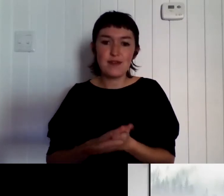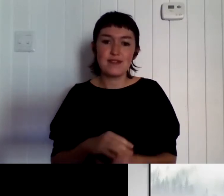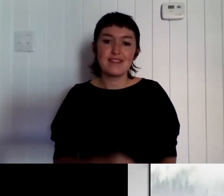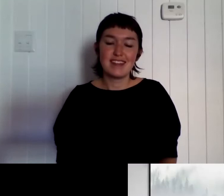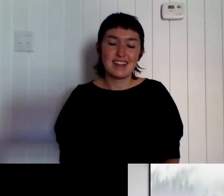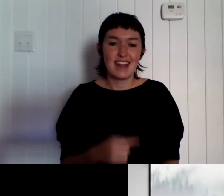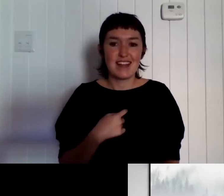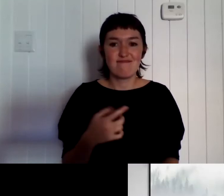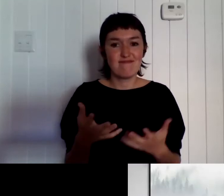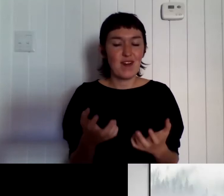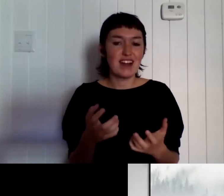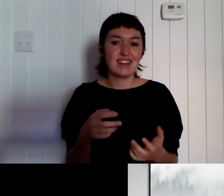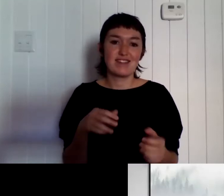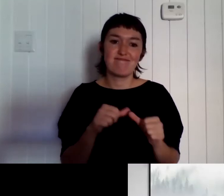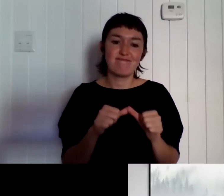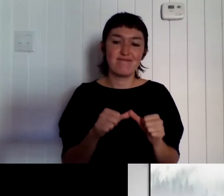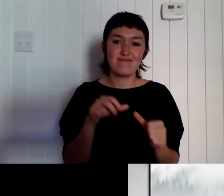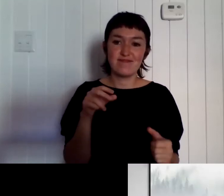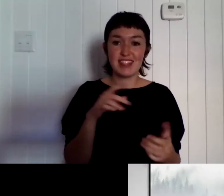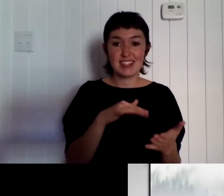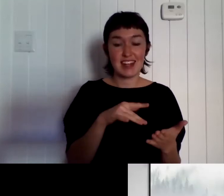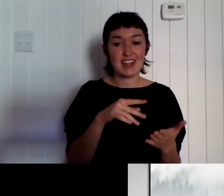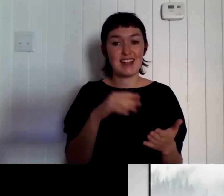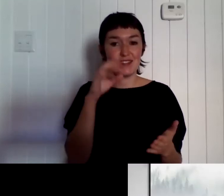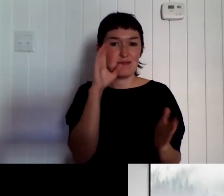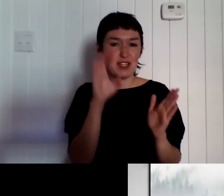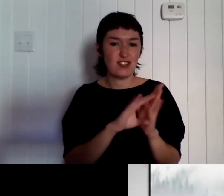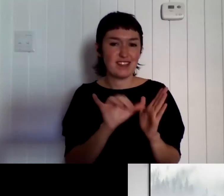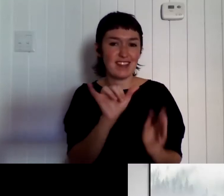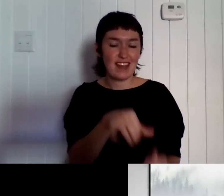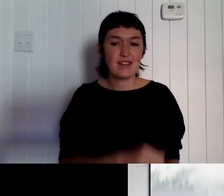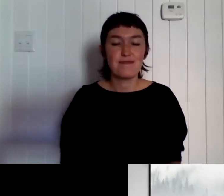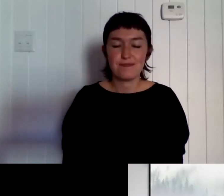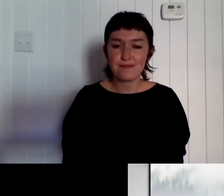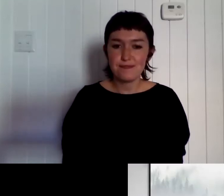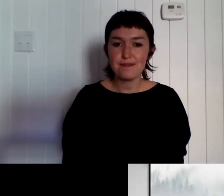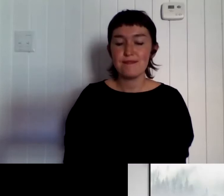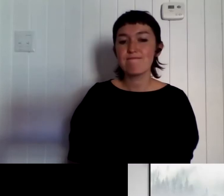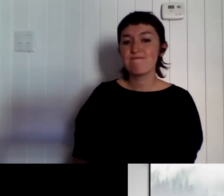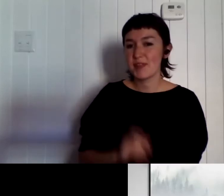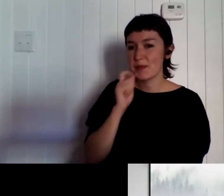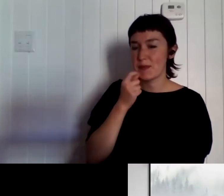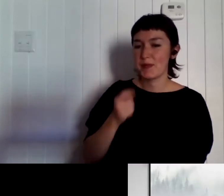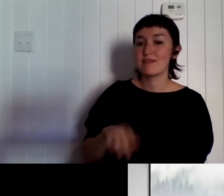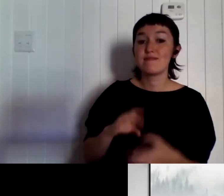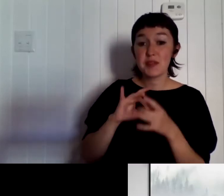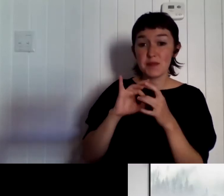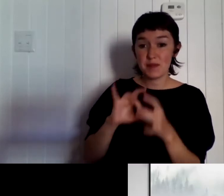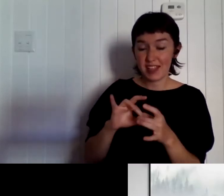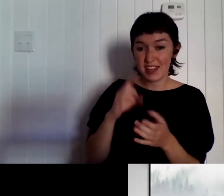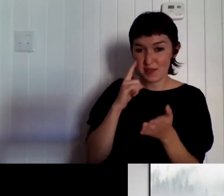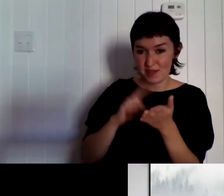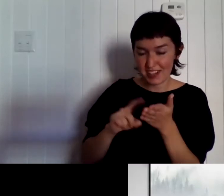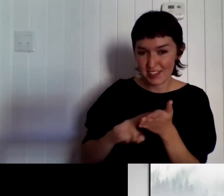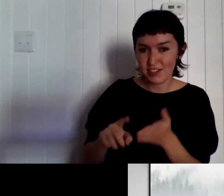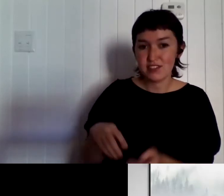these brain images like this. Very cool. Related to going down the research path, this is from Ms.